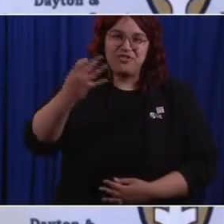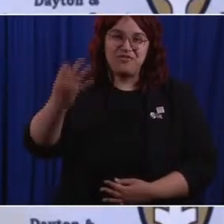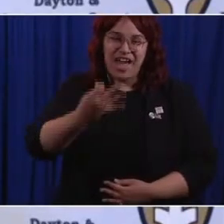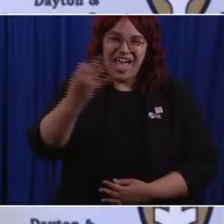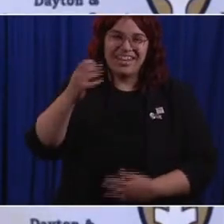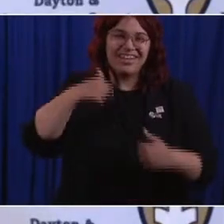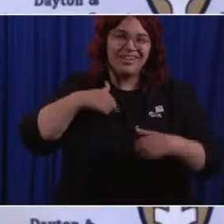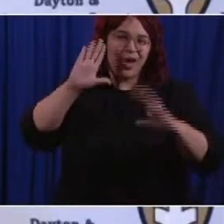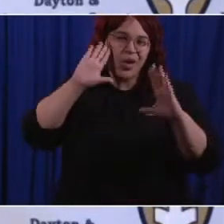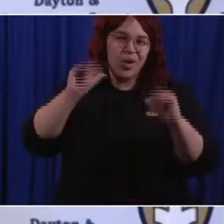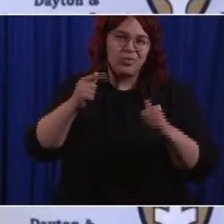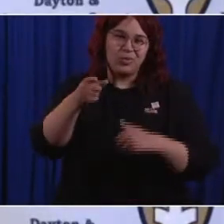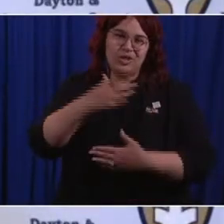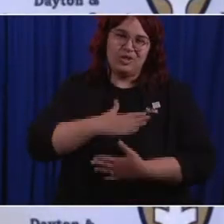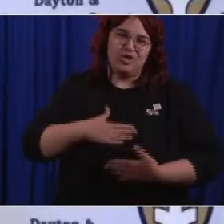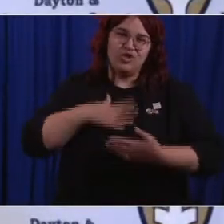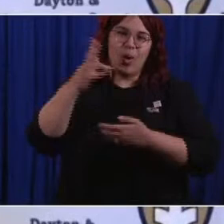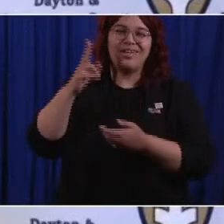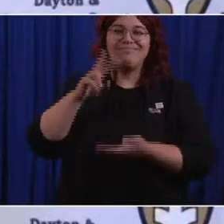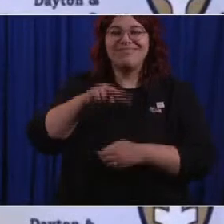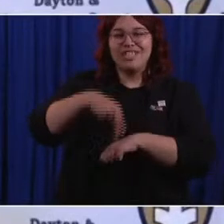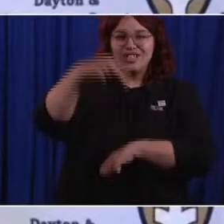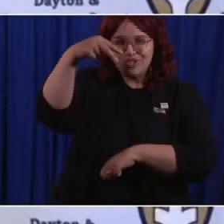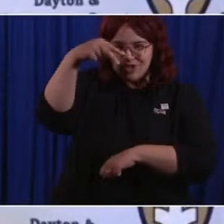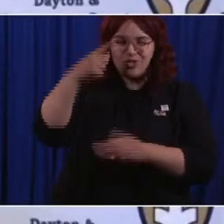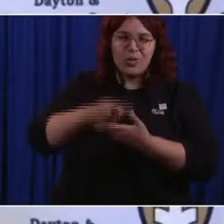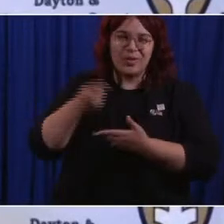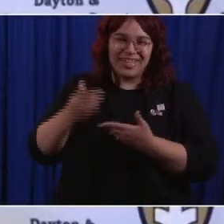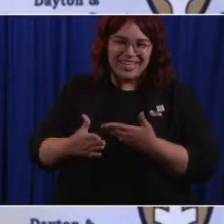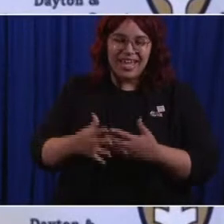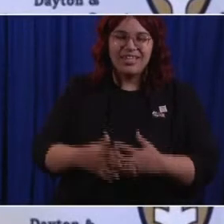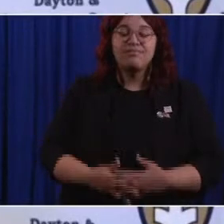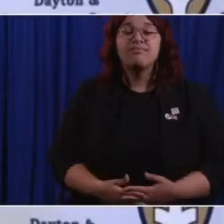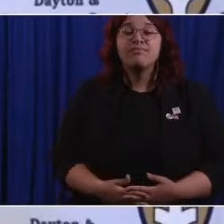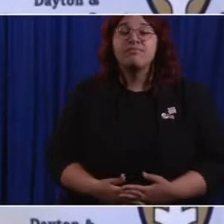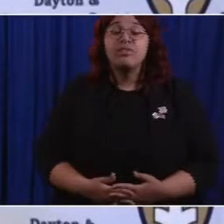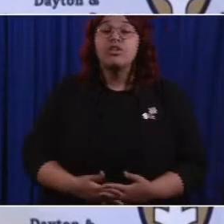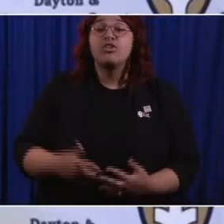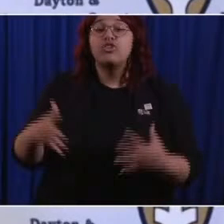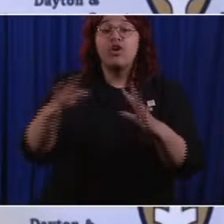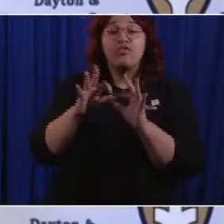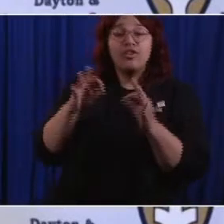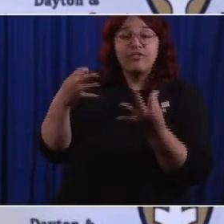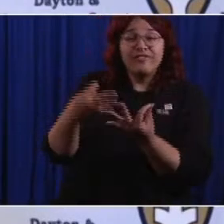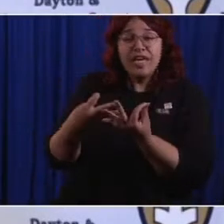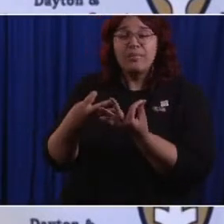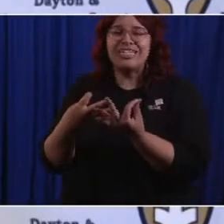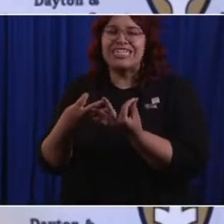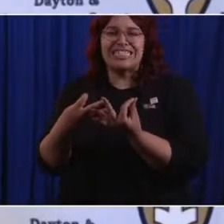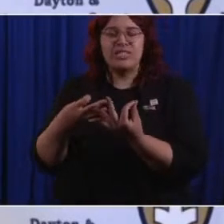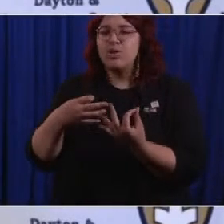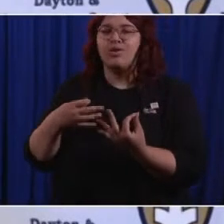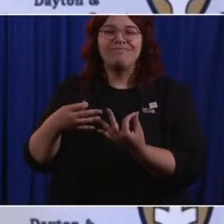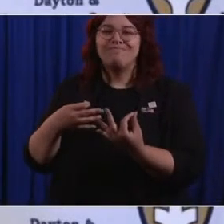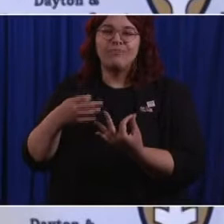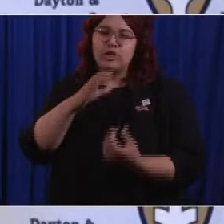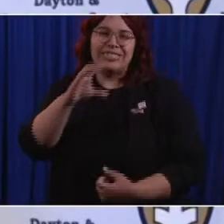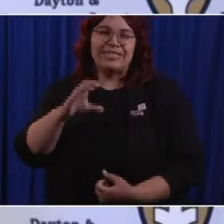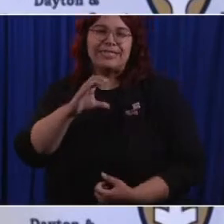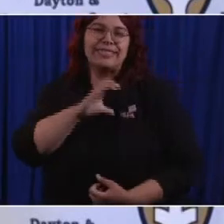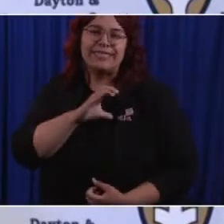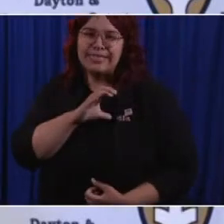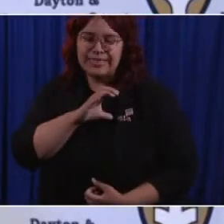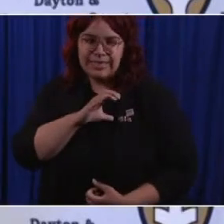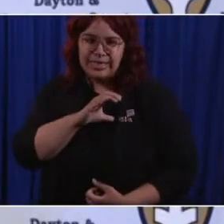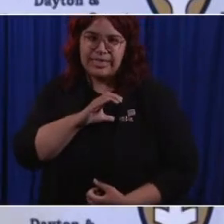of encouragement, Governor, for individuals who may not be documented citizens yet in the state of Ohio, who are on the fence about getting